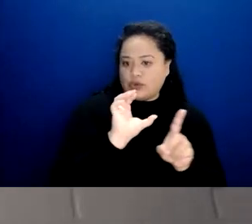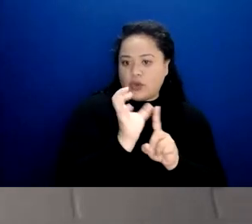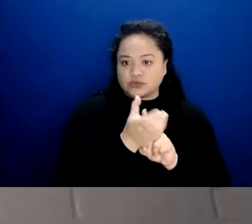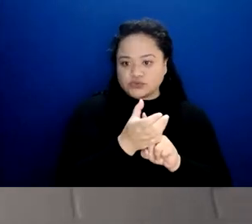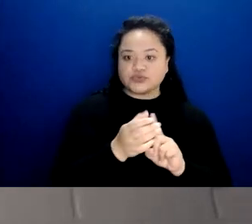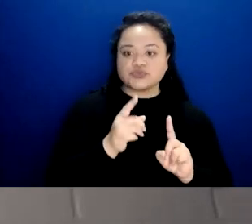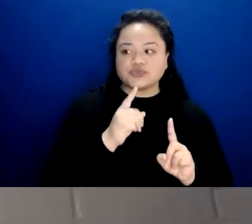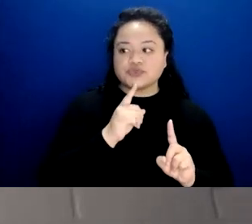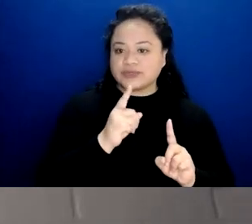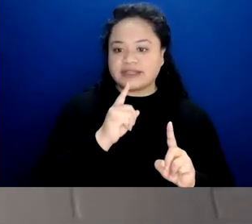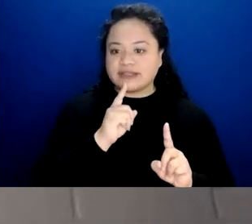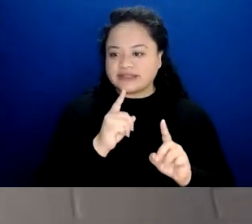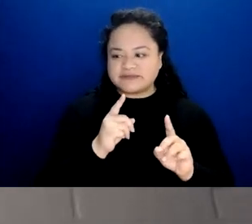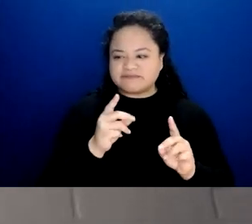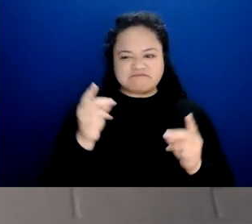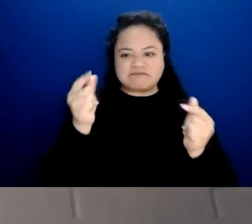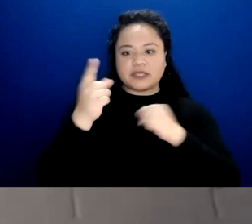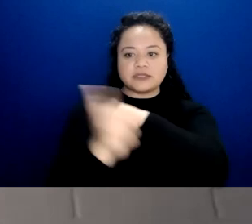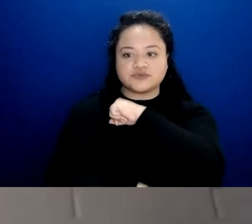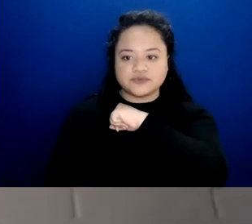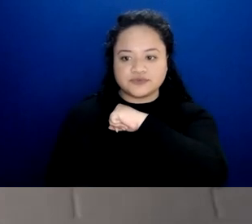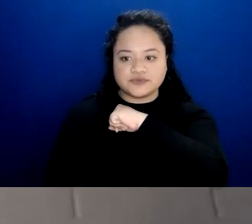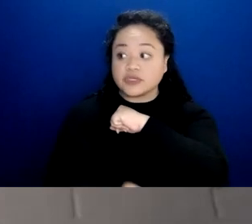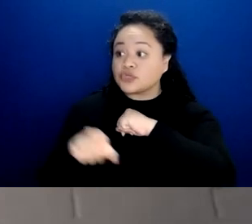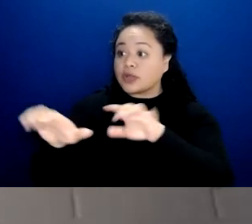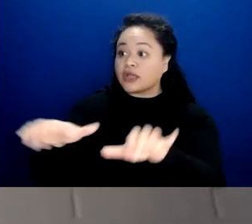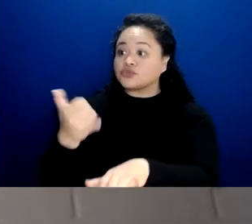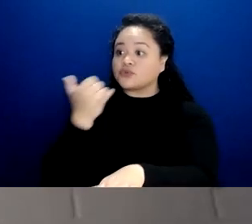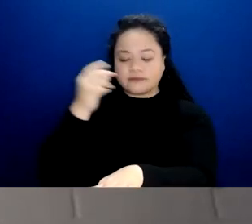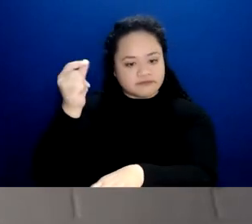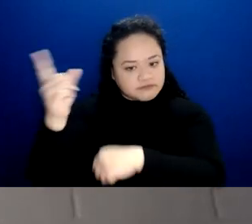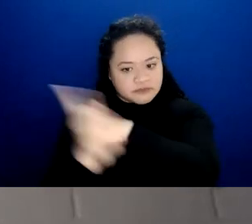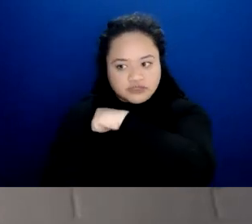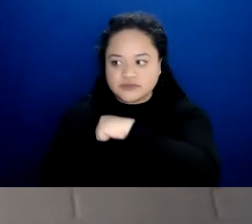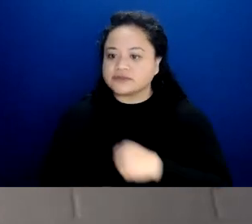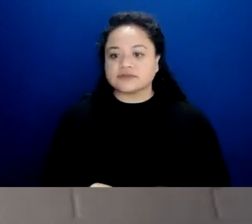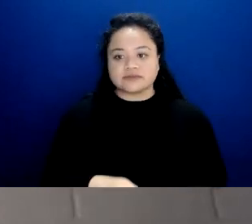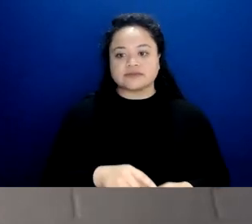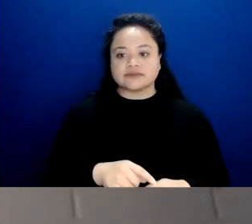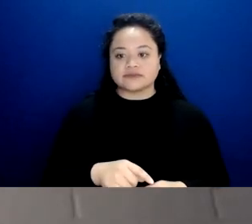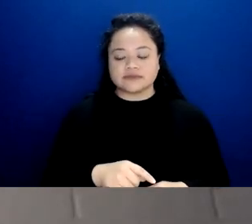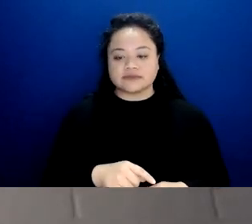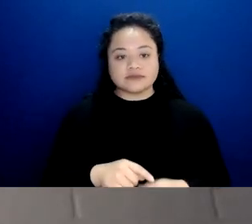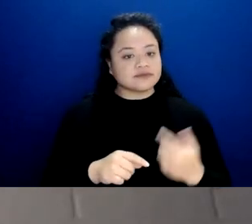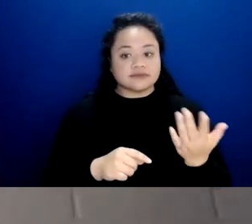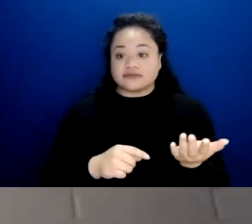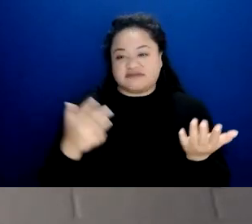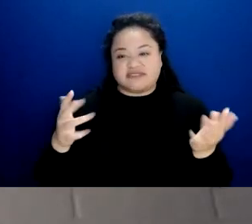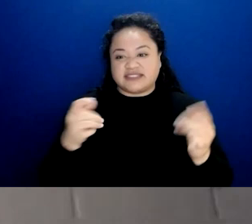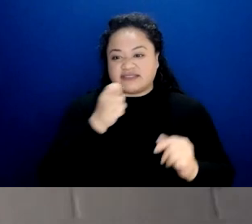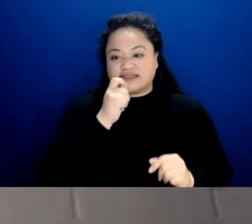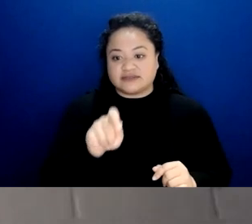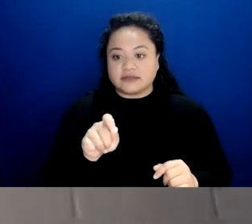unforgiving. You do something wrong, you're going to pay for it. And this is what it is. You know, very few people are asking